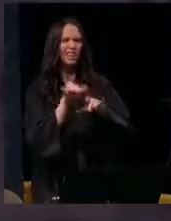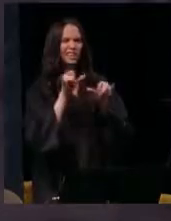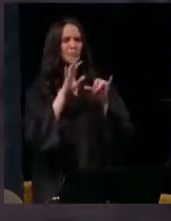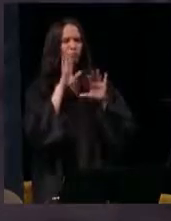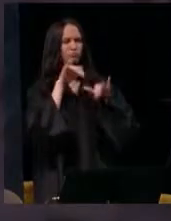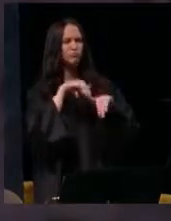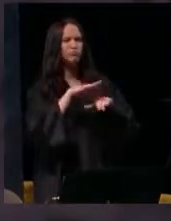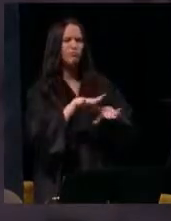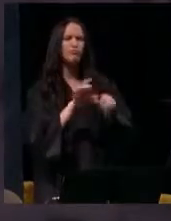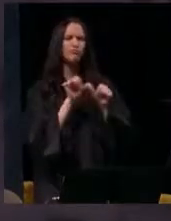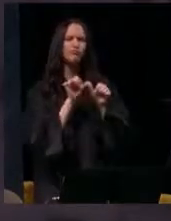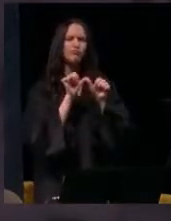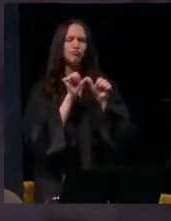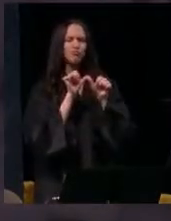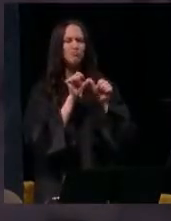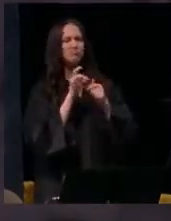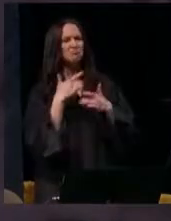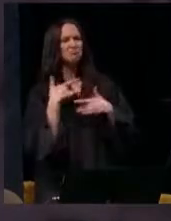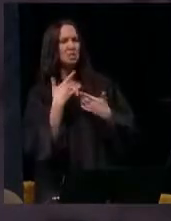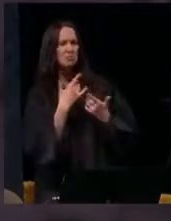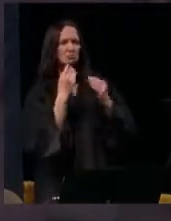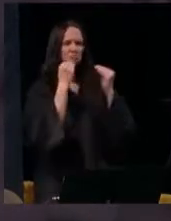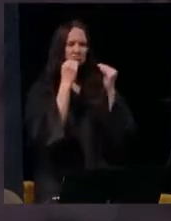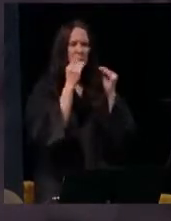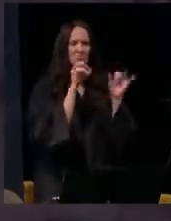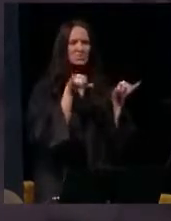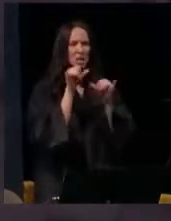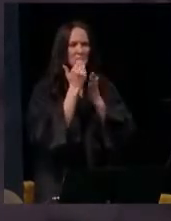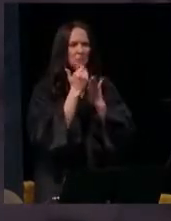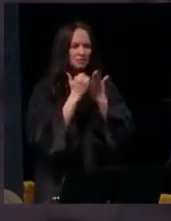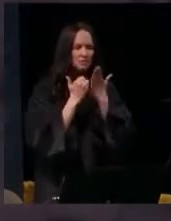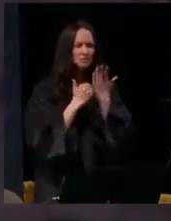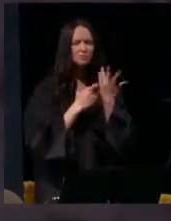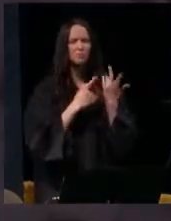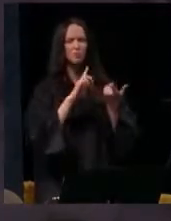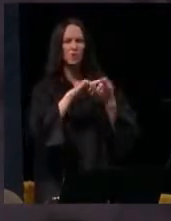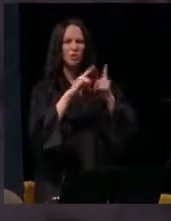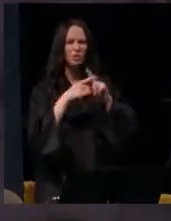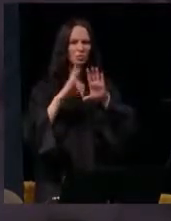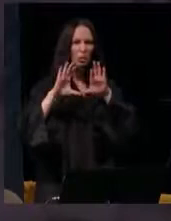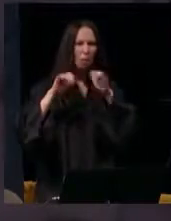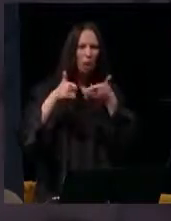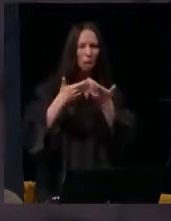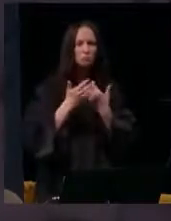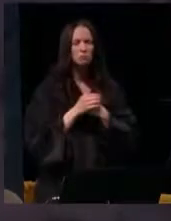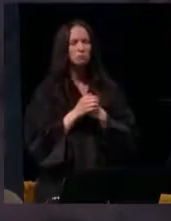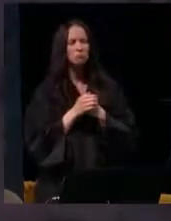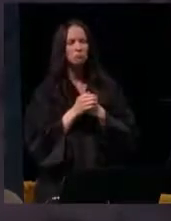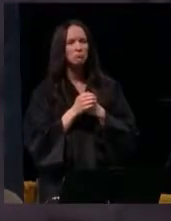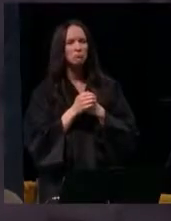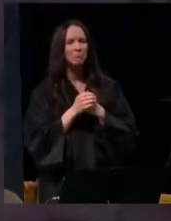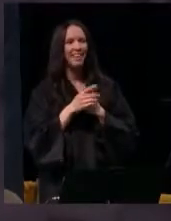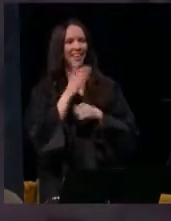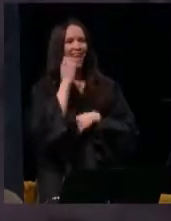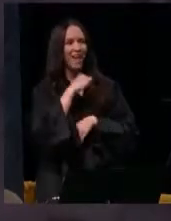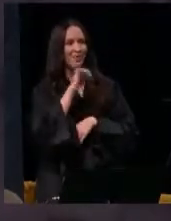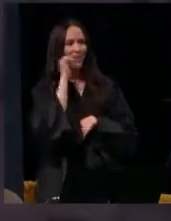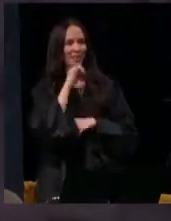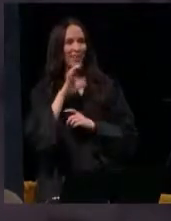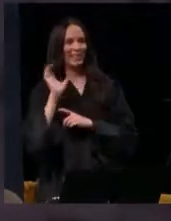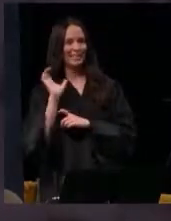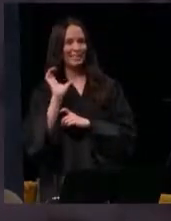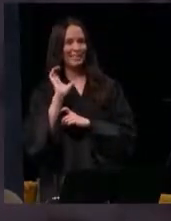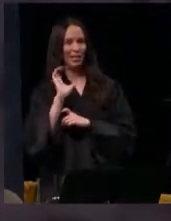school. We were generally taught the same lesson plans, we were friends with whomever was in our class, and every girl at Centennial had a crush